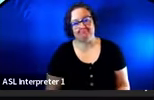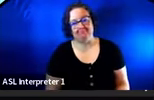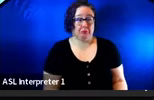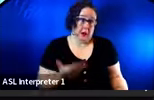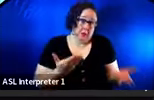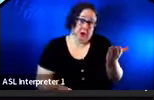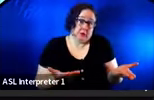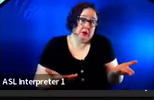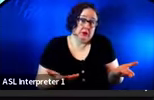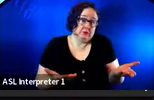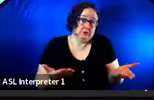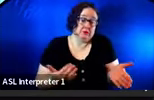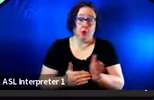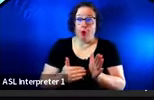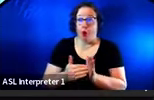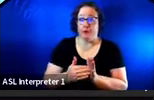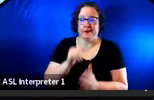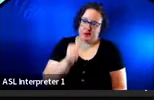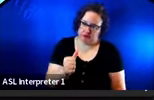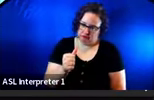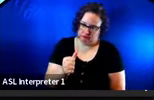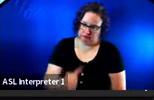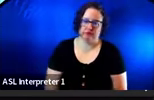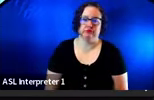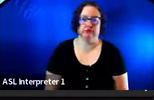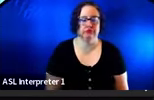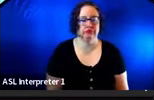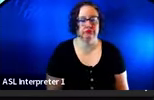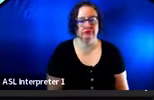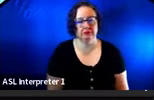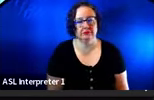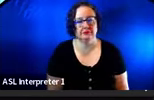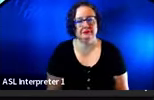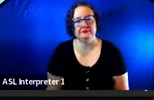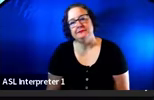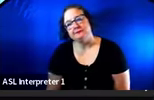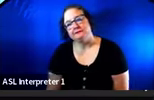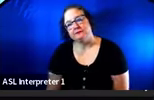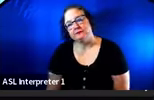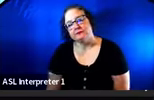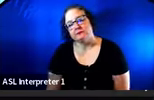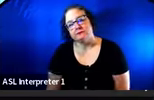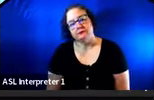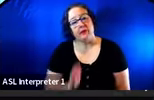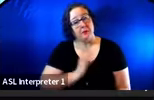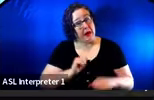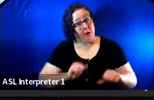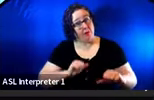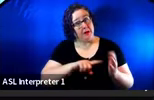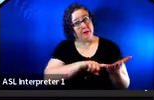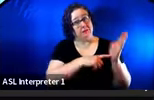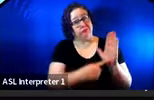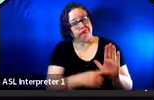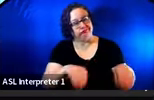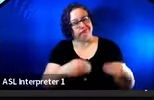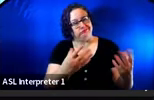be. Oftentimes it's not though, as what we have encountered. But it's our ability then to deliver the actual equipment